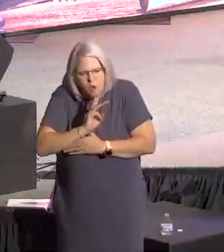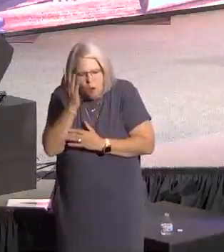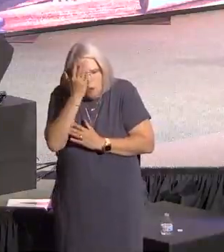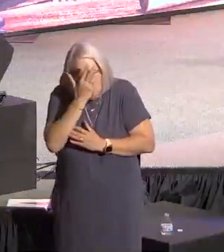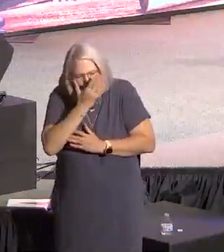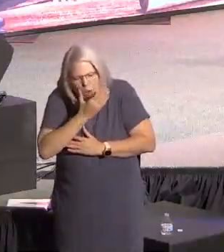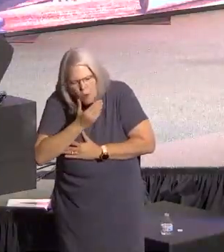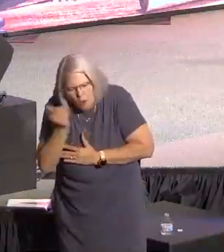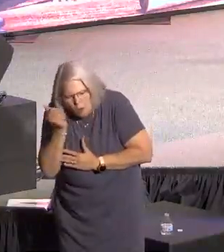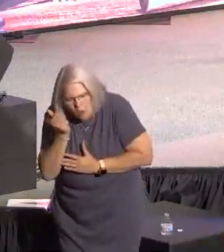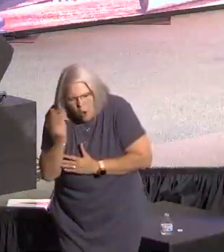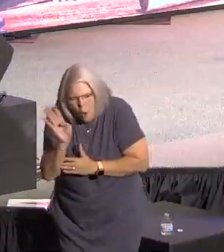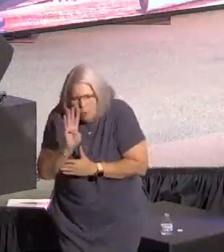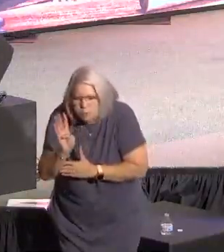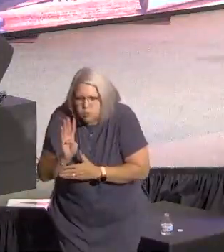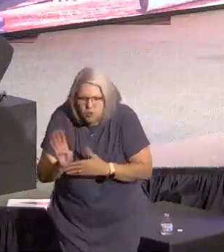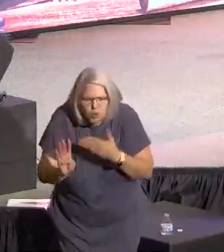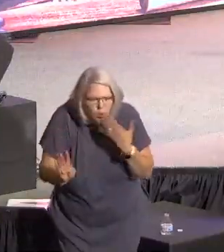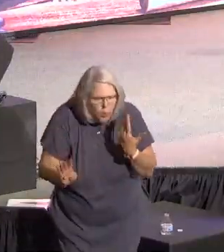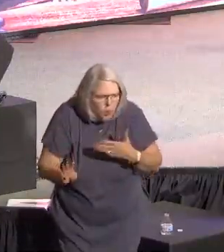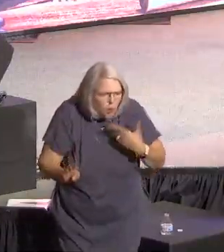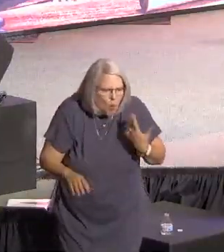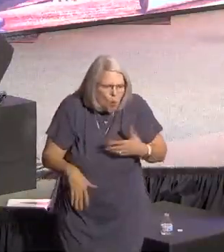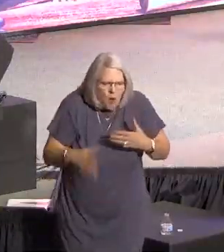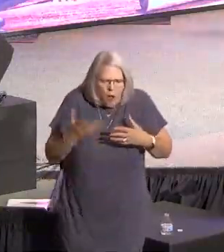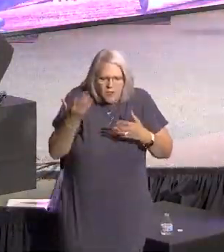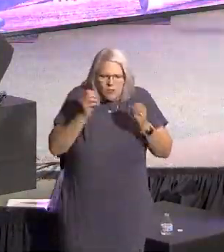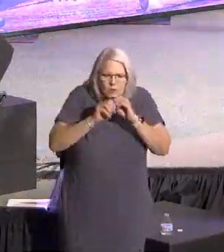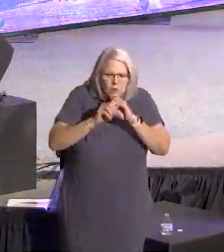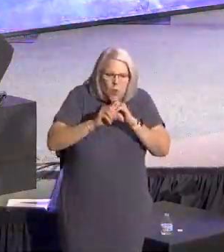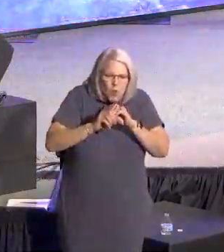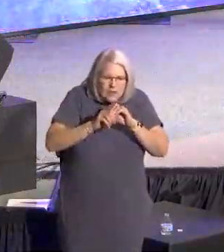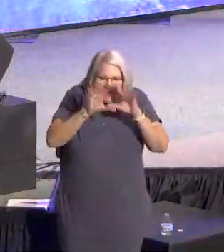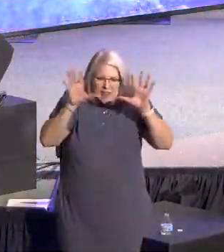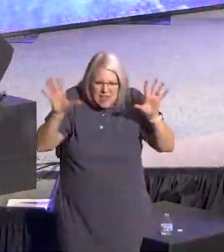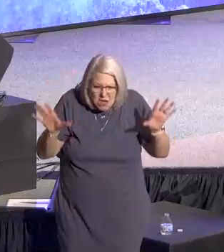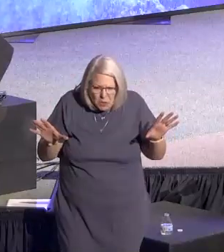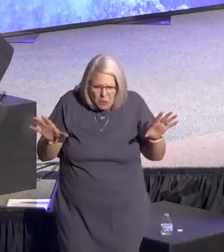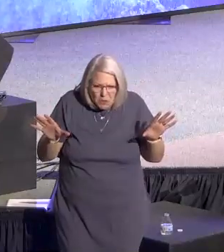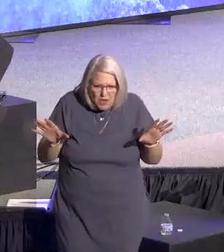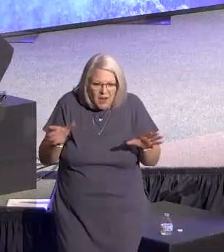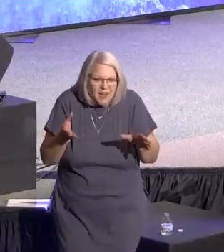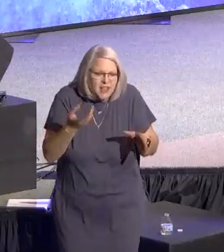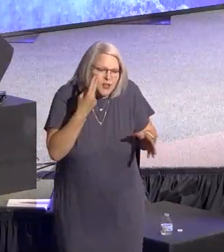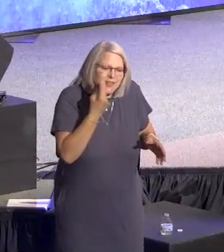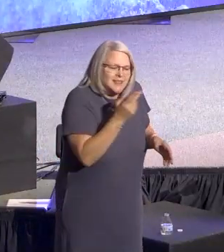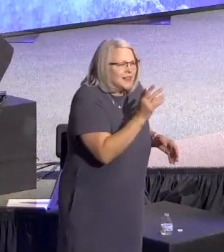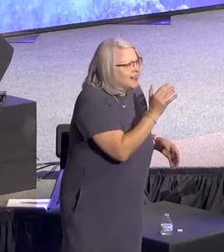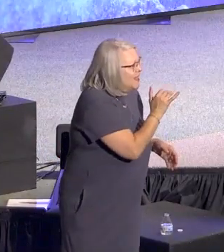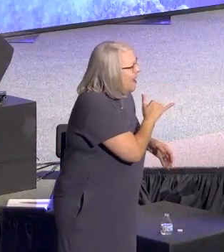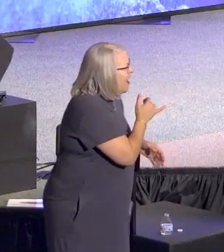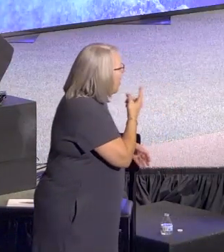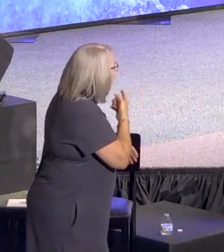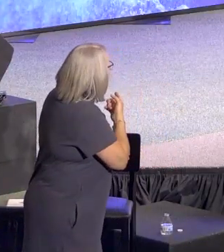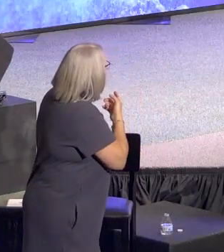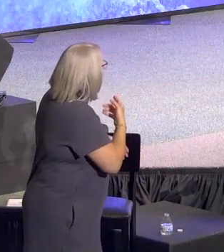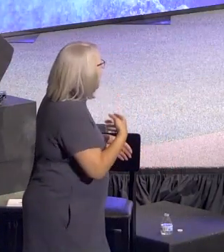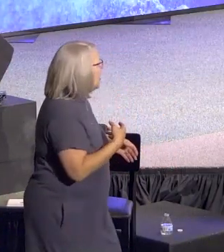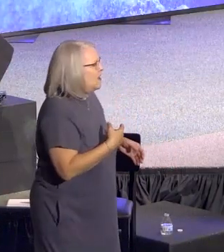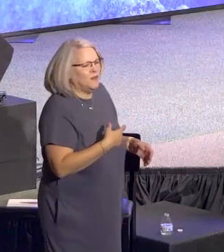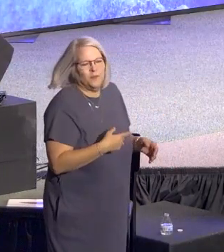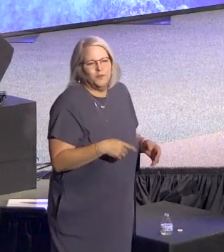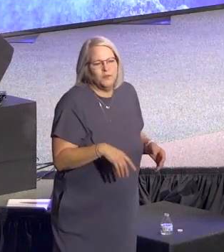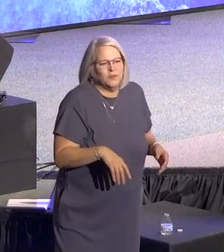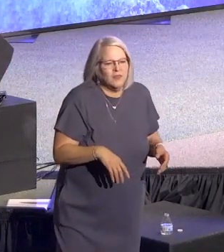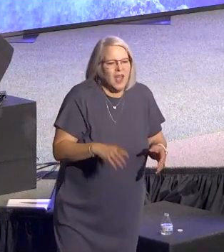beautiful. It's incredible. I think we have a picture of some water here. Can we bring that up? Kind of looks like that. It